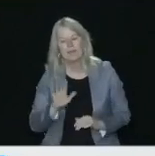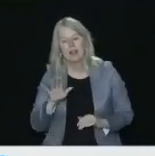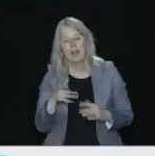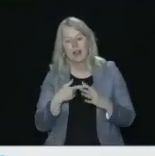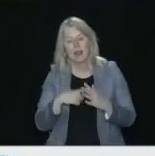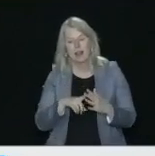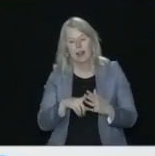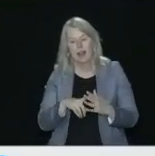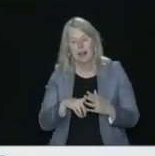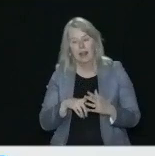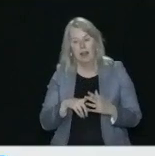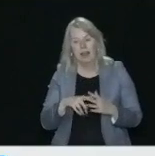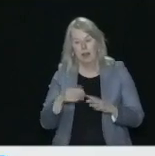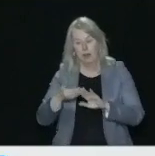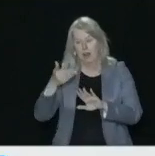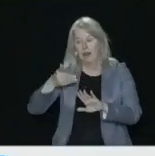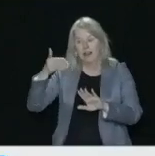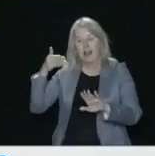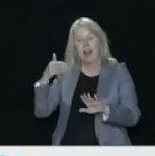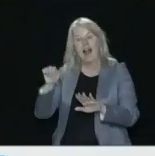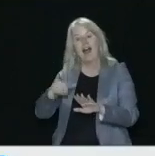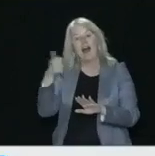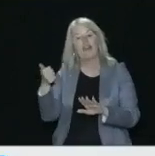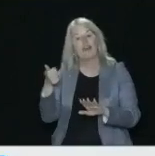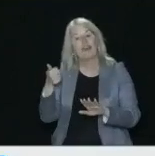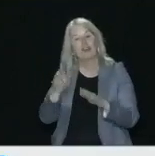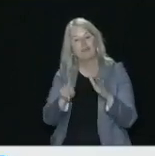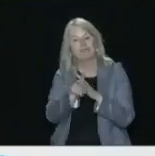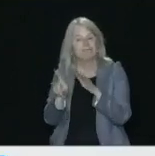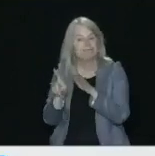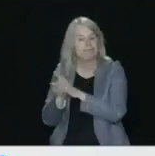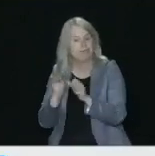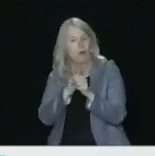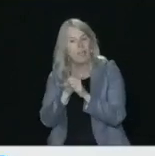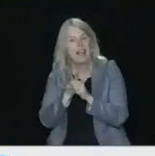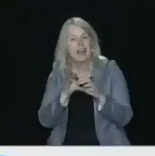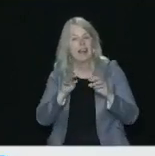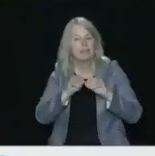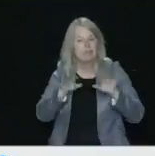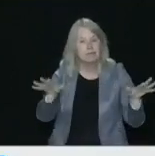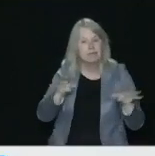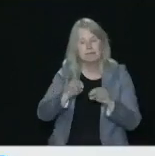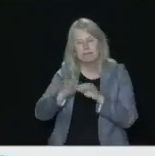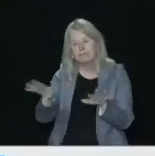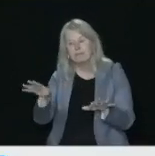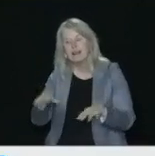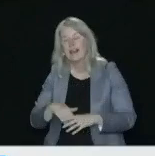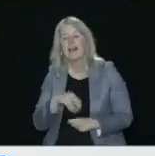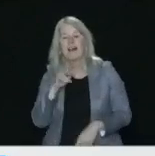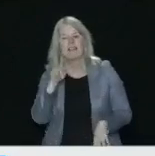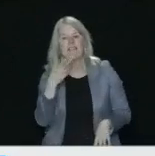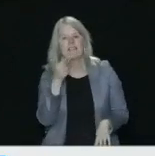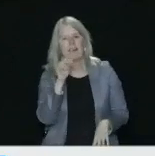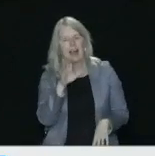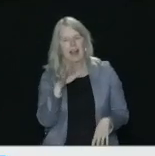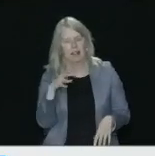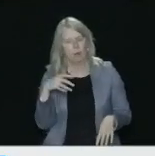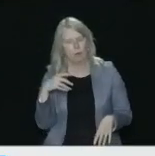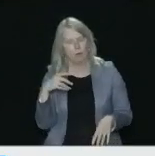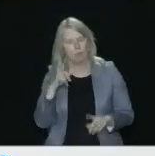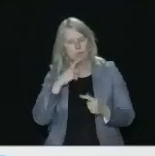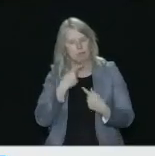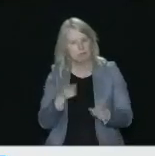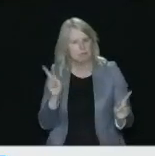I think that there is a scientific aspect to that and an administrative one as well. If you have two doses,